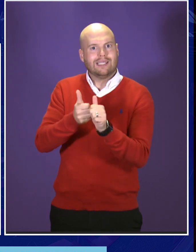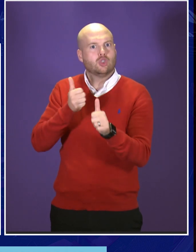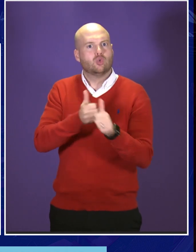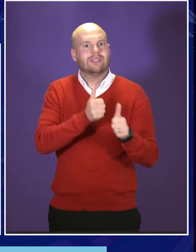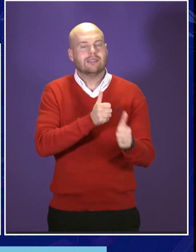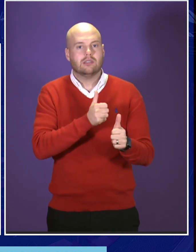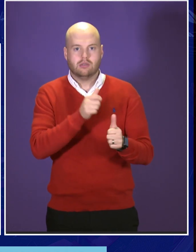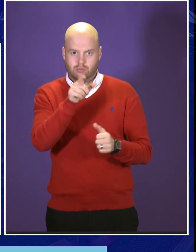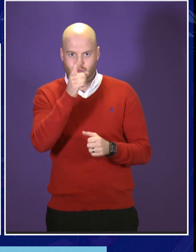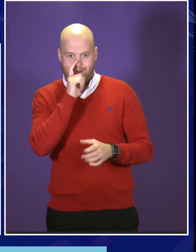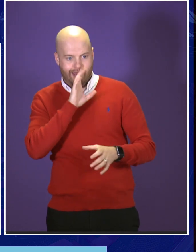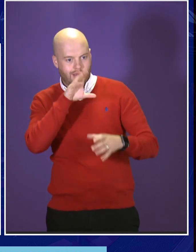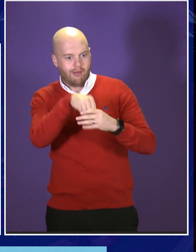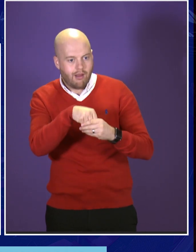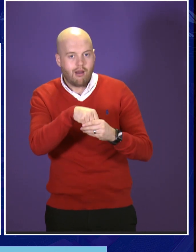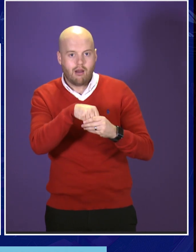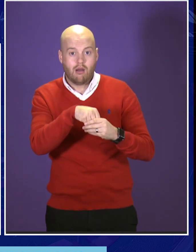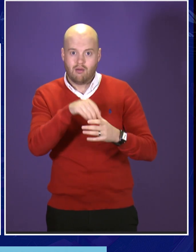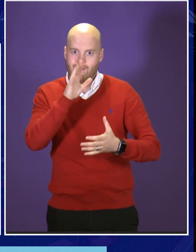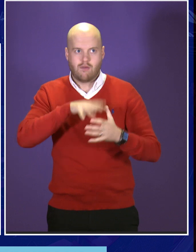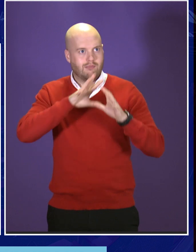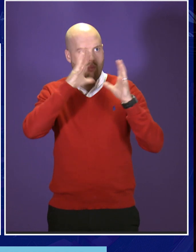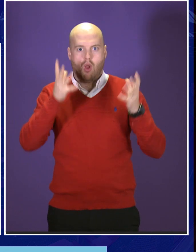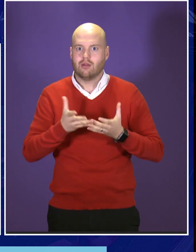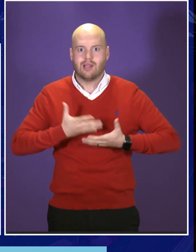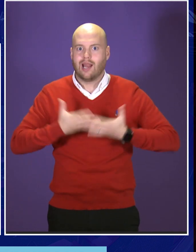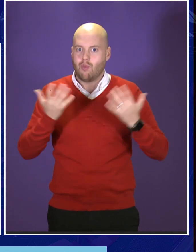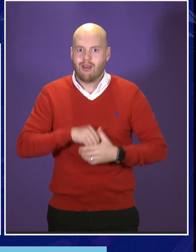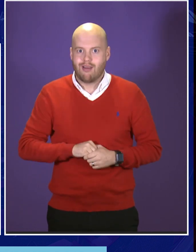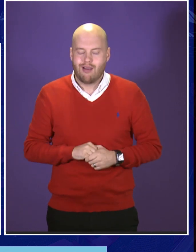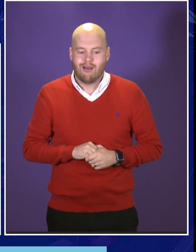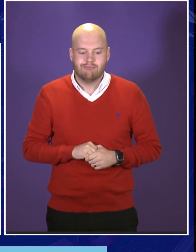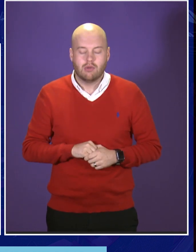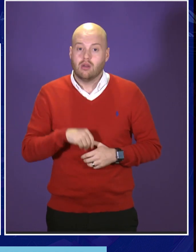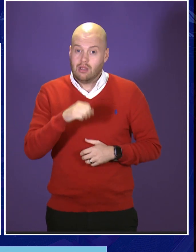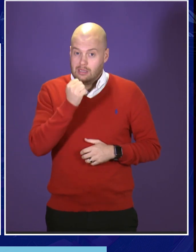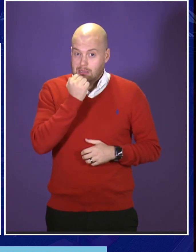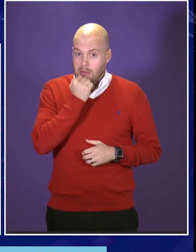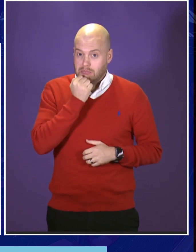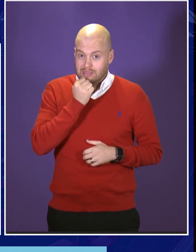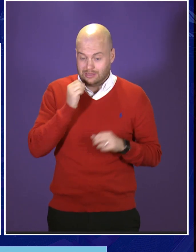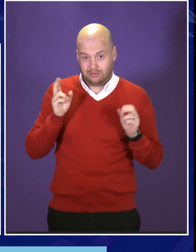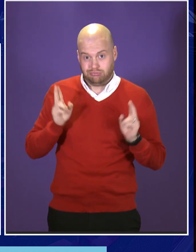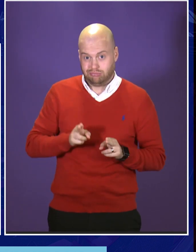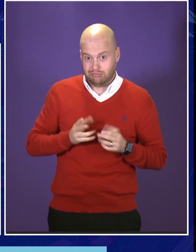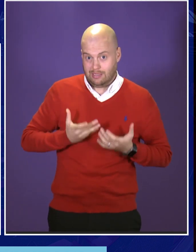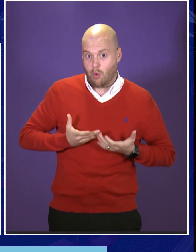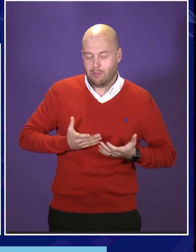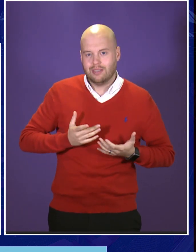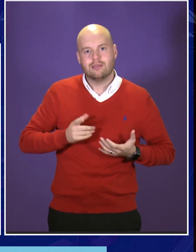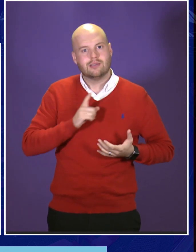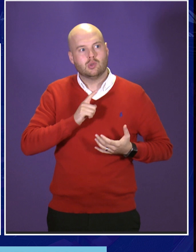them access to a global audience. And as you can see, it's tiny numbers, but we are at Google and we care about data, and we're constantly looking to